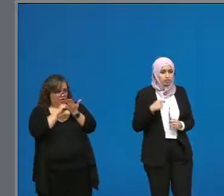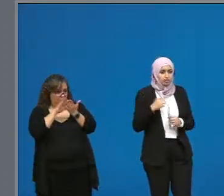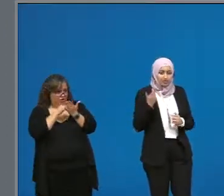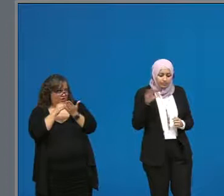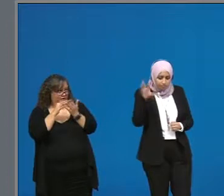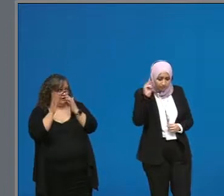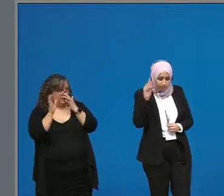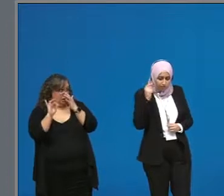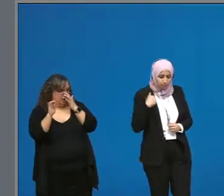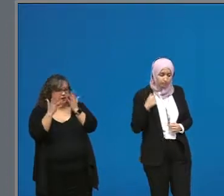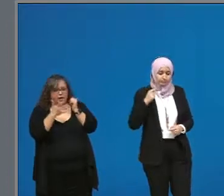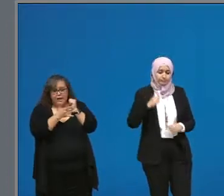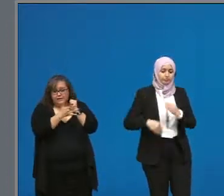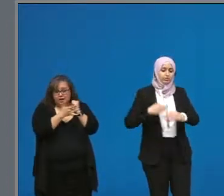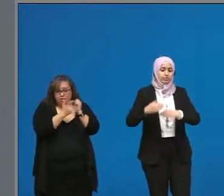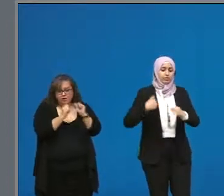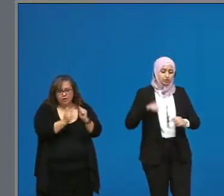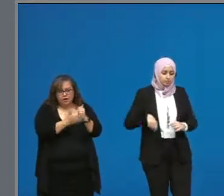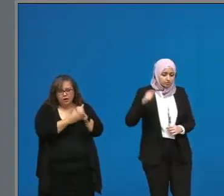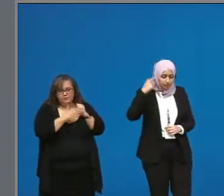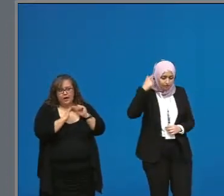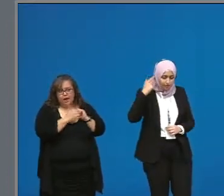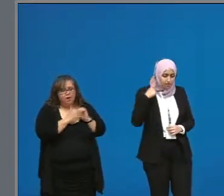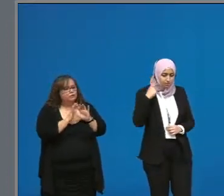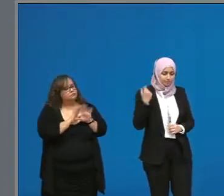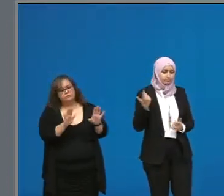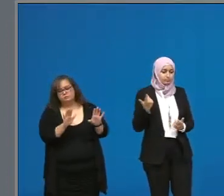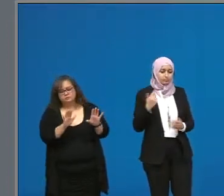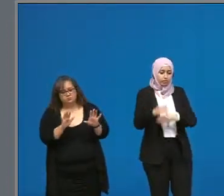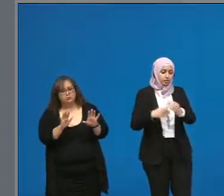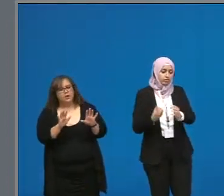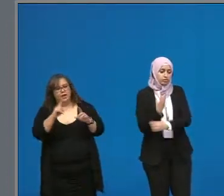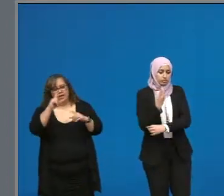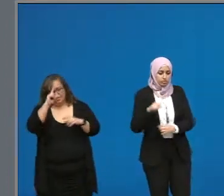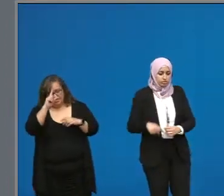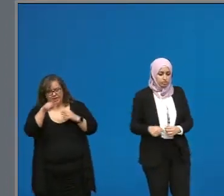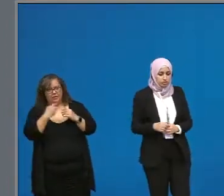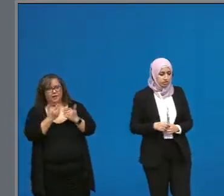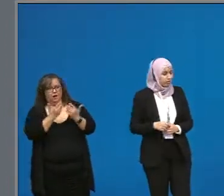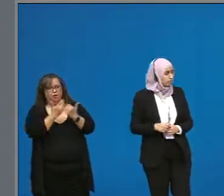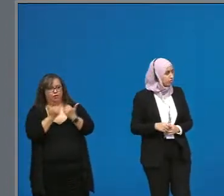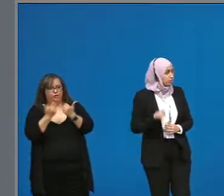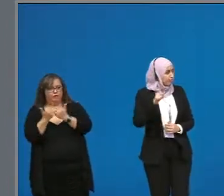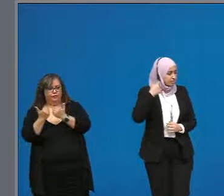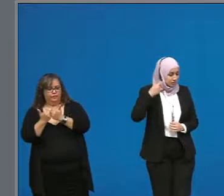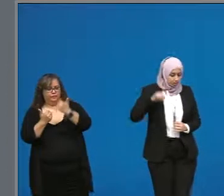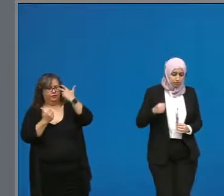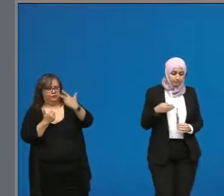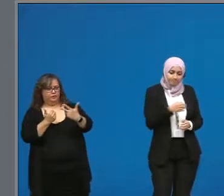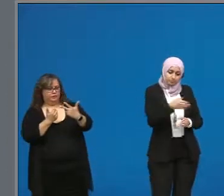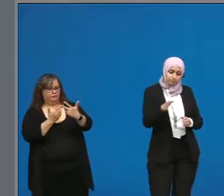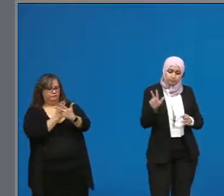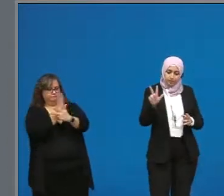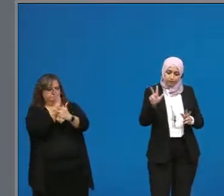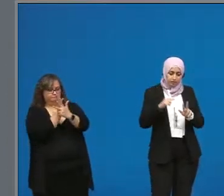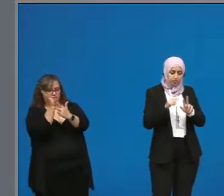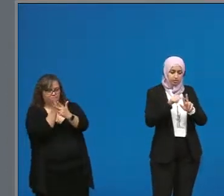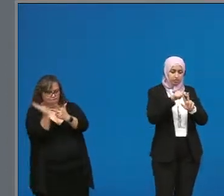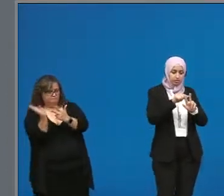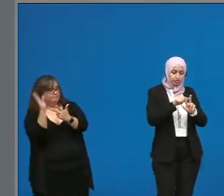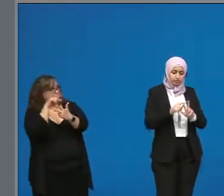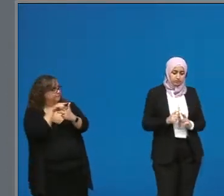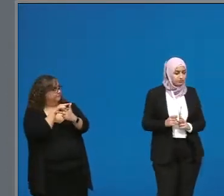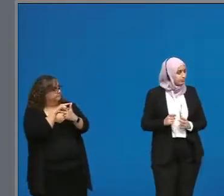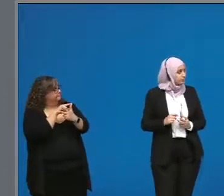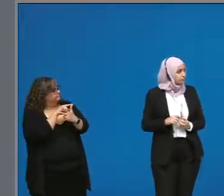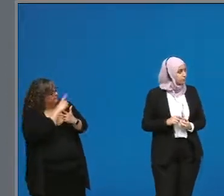how technology might help us in this, we need to think about 3 separate areas. The 3 separate areas of this are this, and